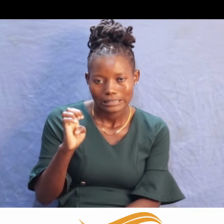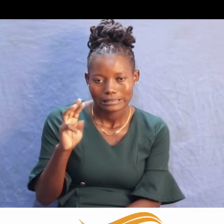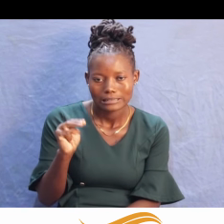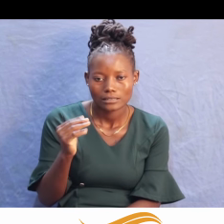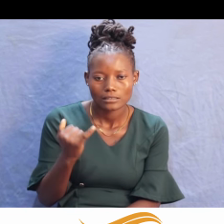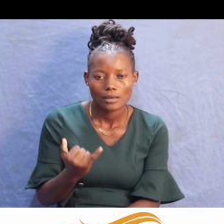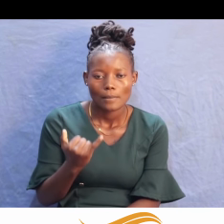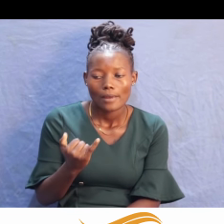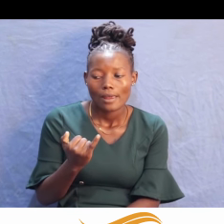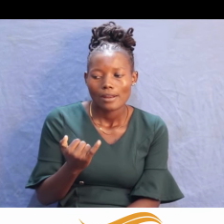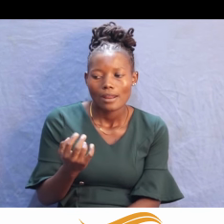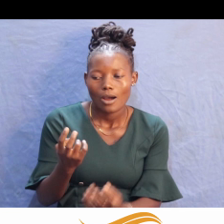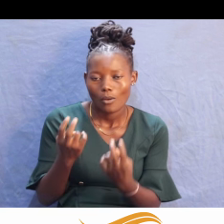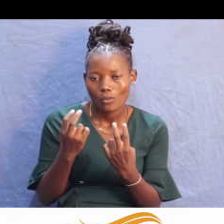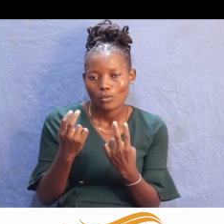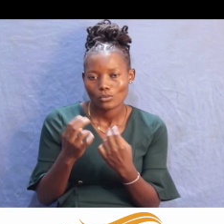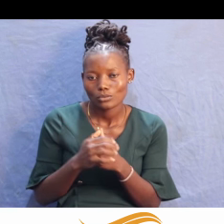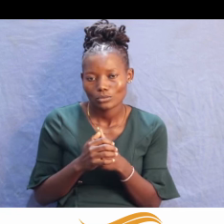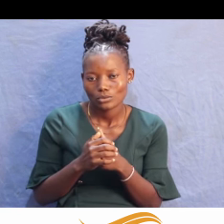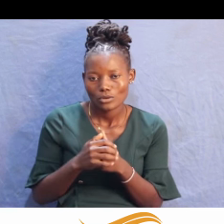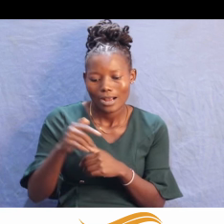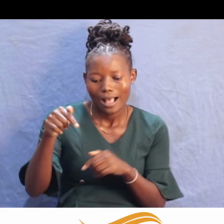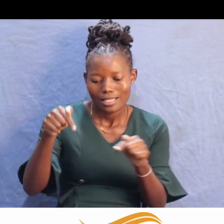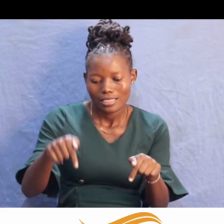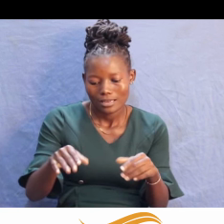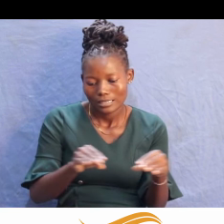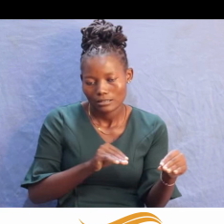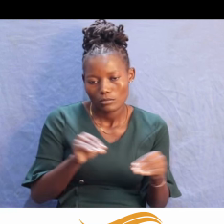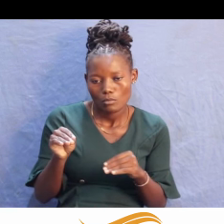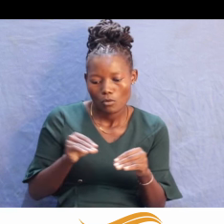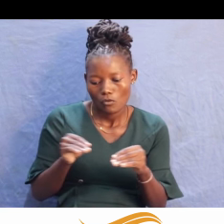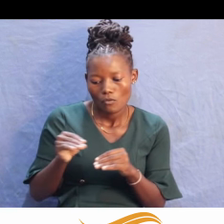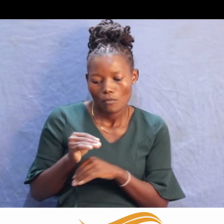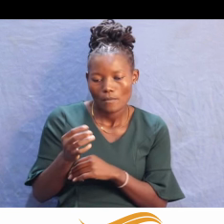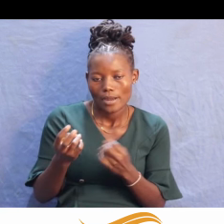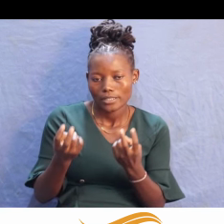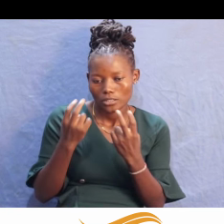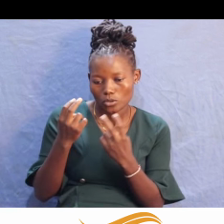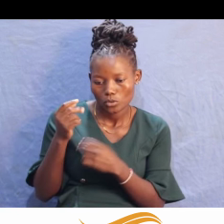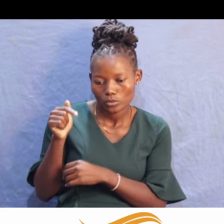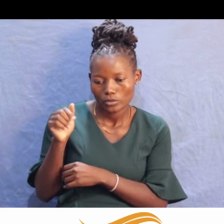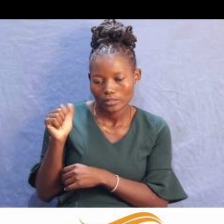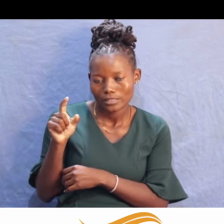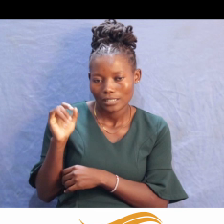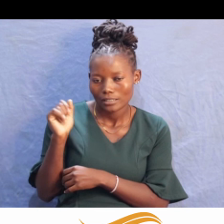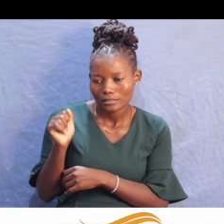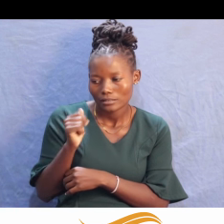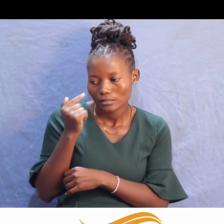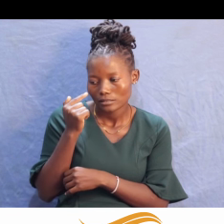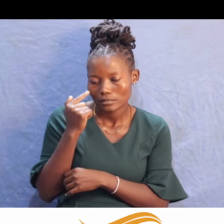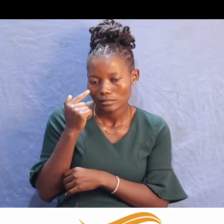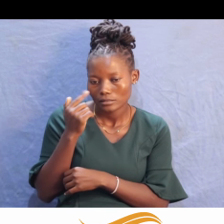So looking at leg movement, here's what you're looking at here on this axis going up is